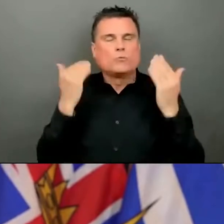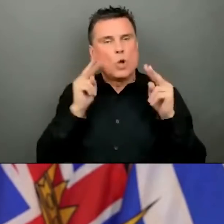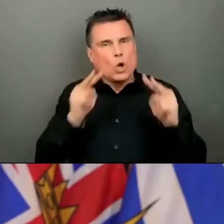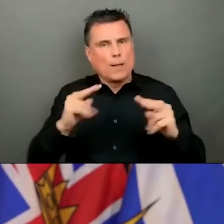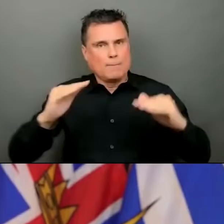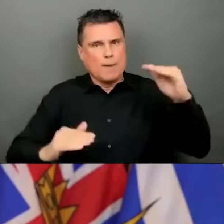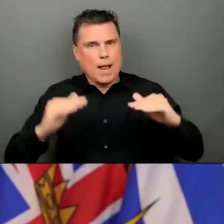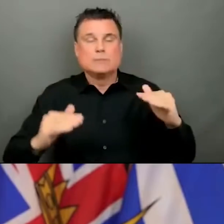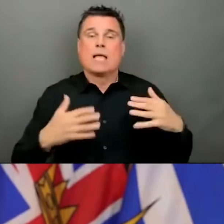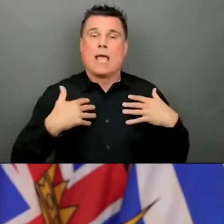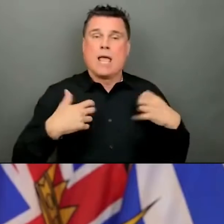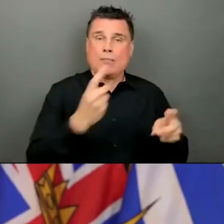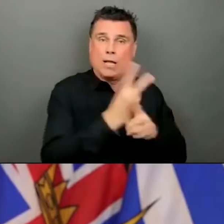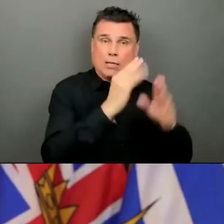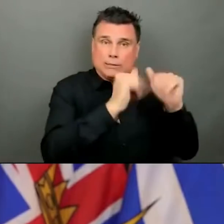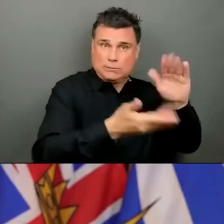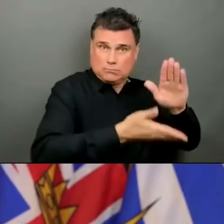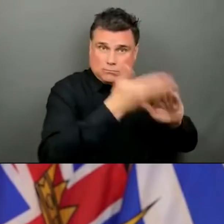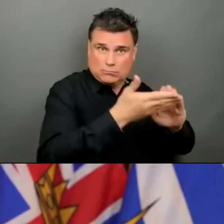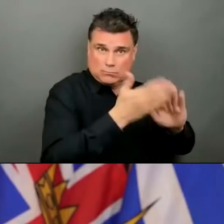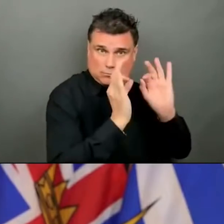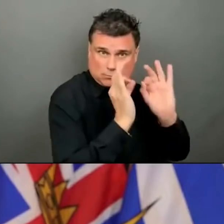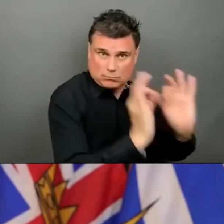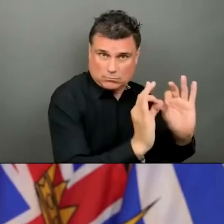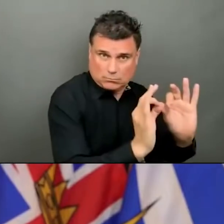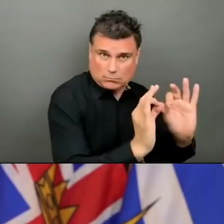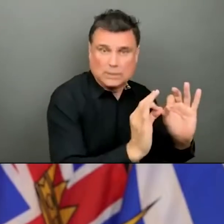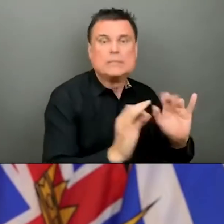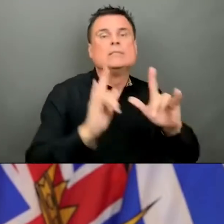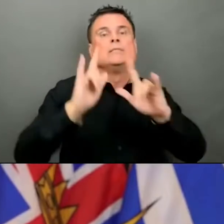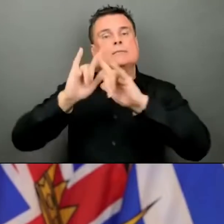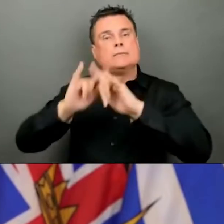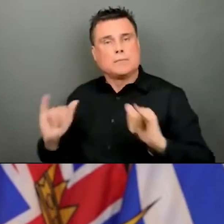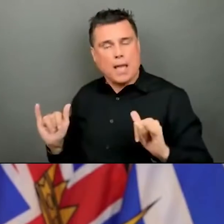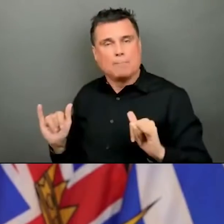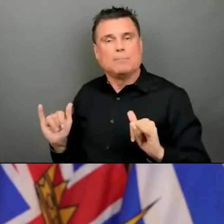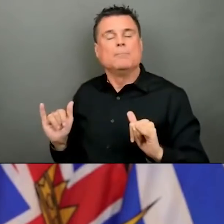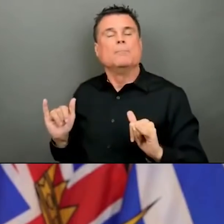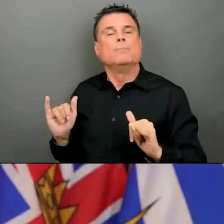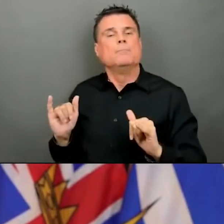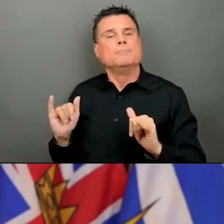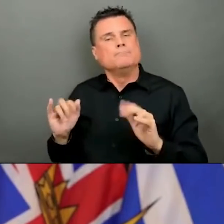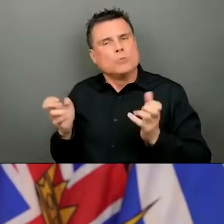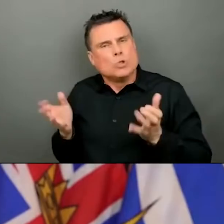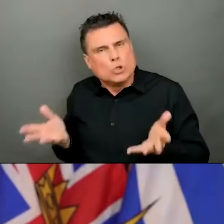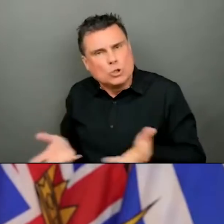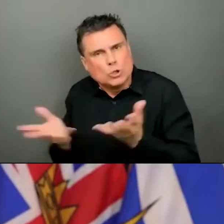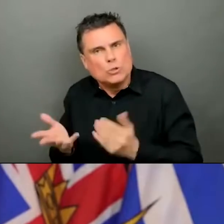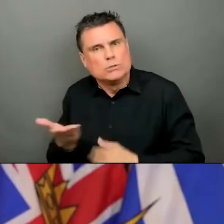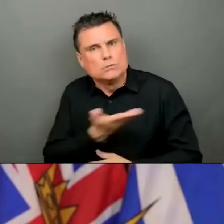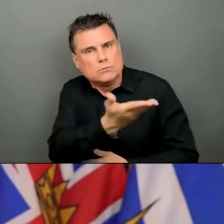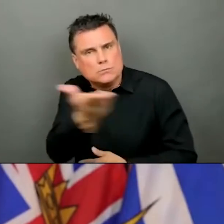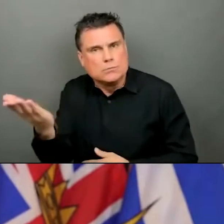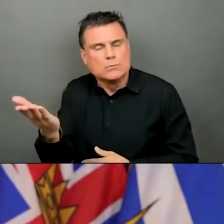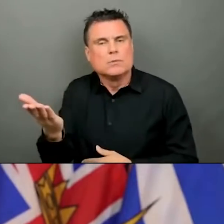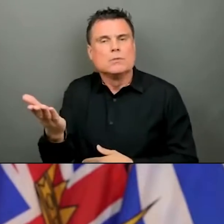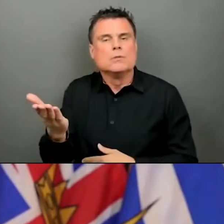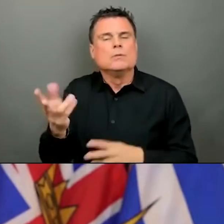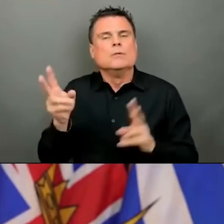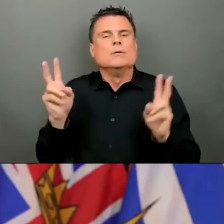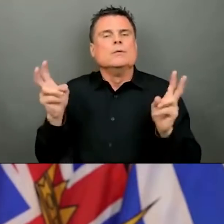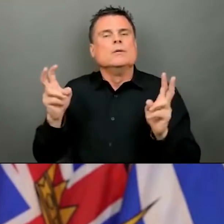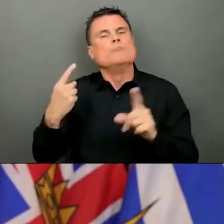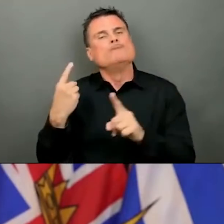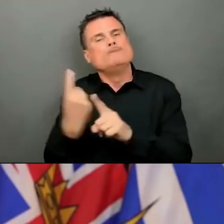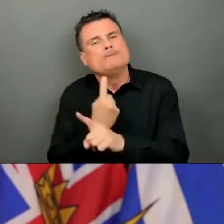and populations. Of course, having as much normal activity and a return to work as possible, and supporting the